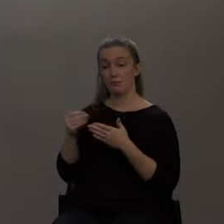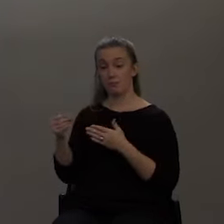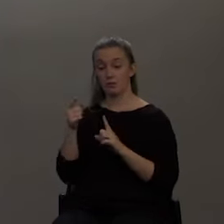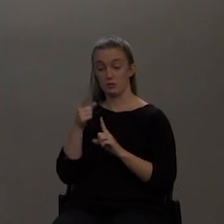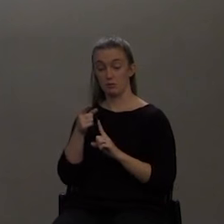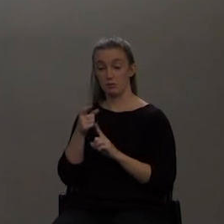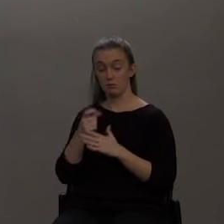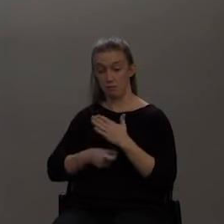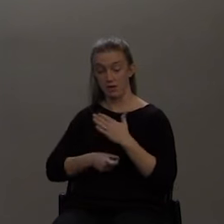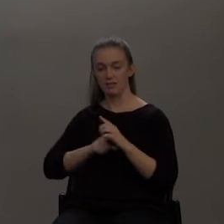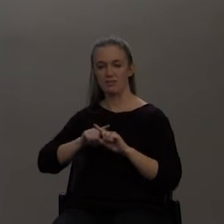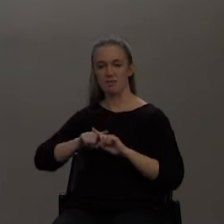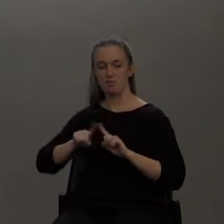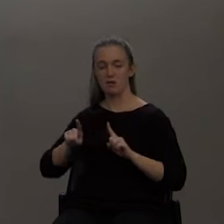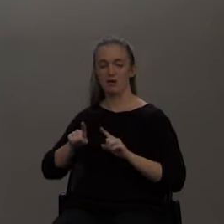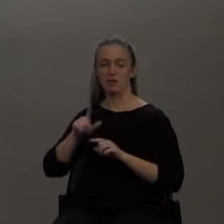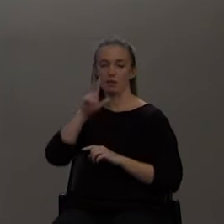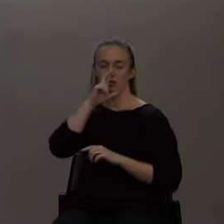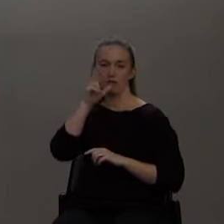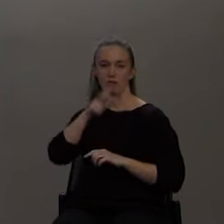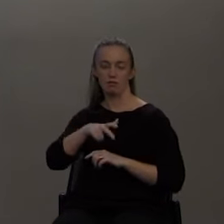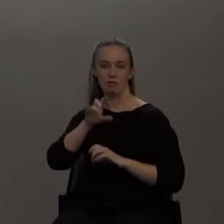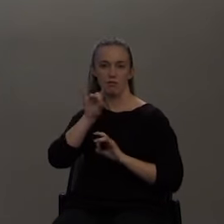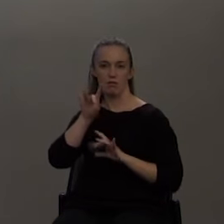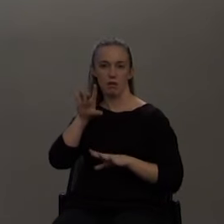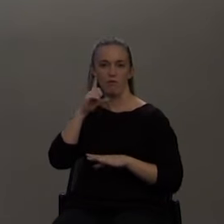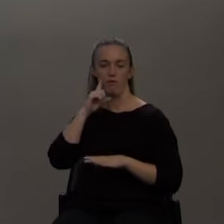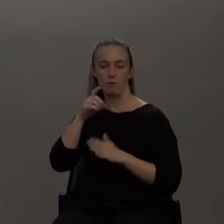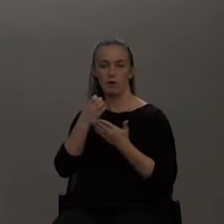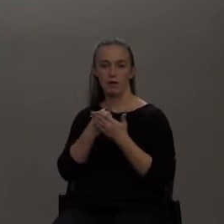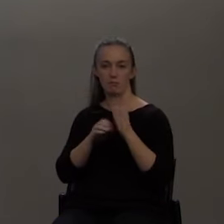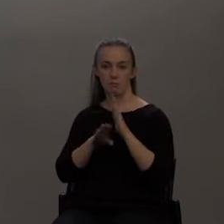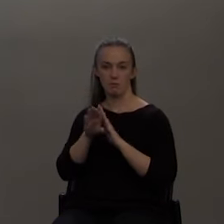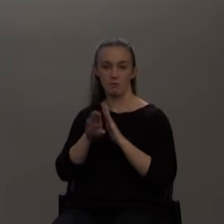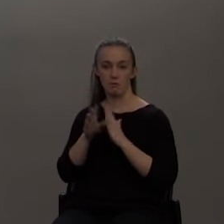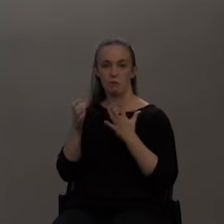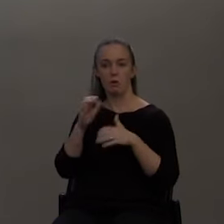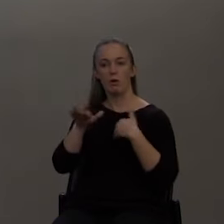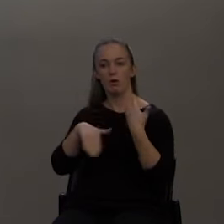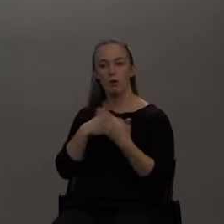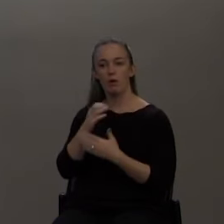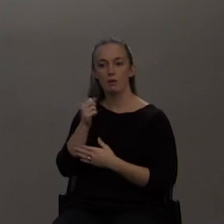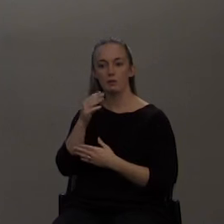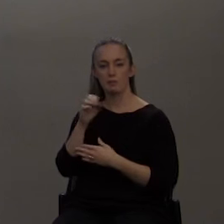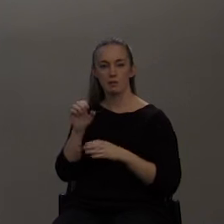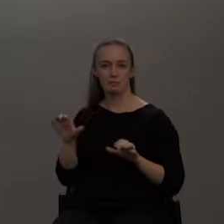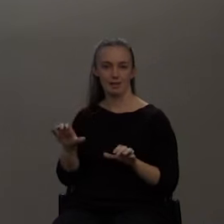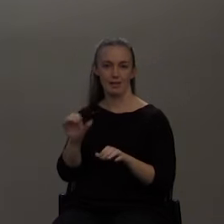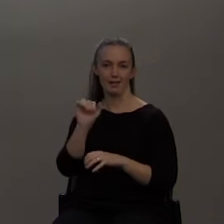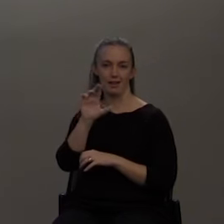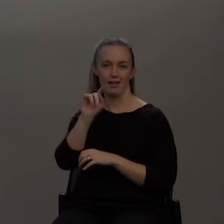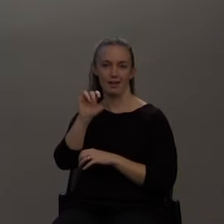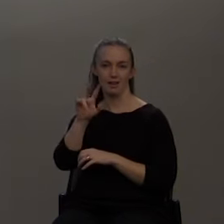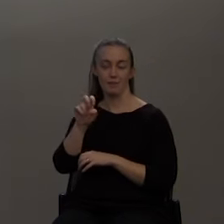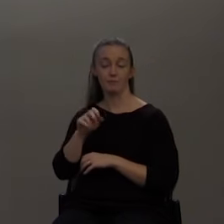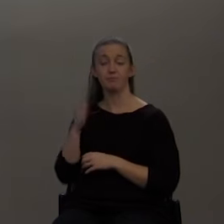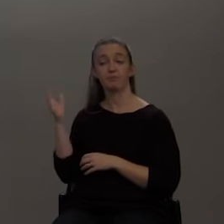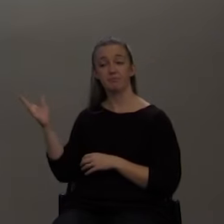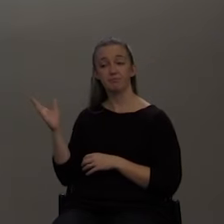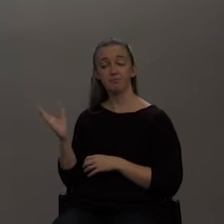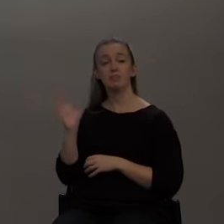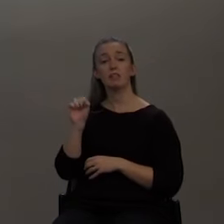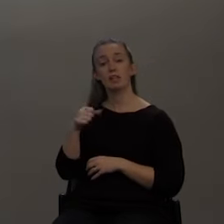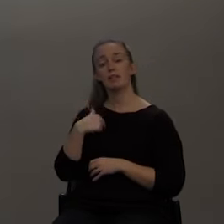development perspective because you want all that space to be active. And so even though there is some potential demand for